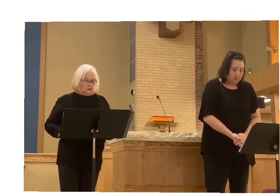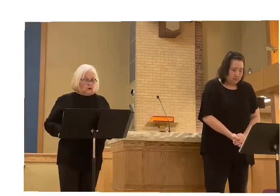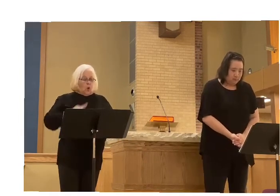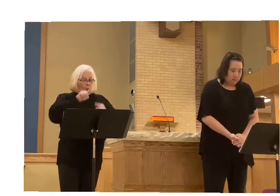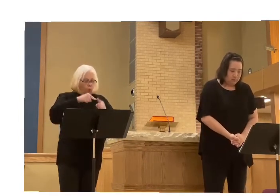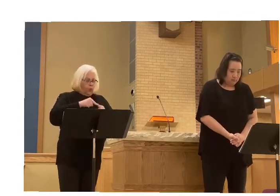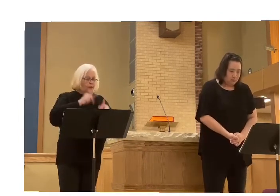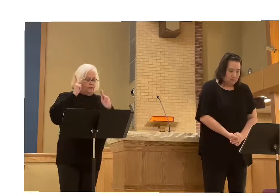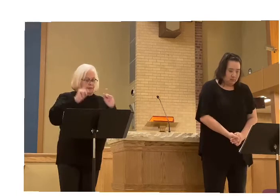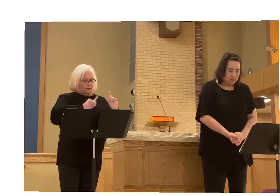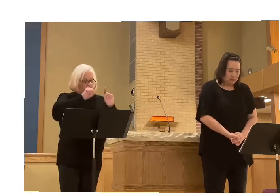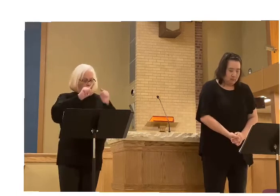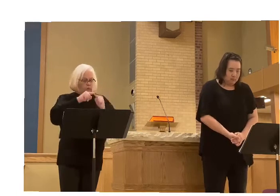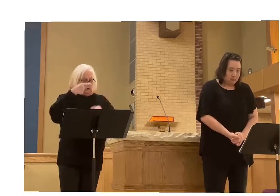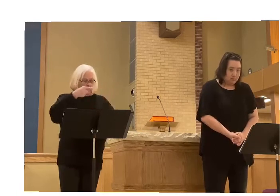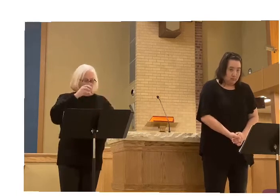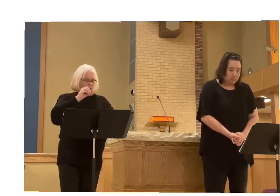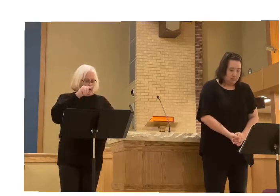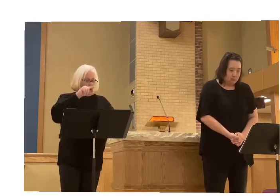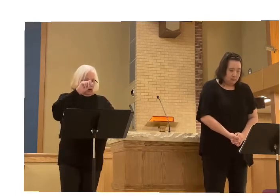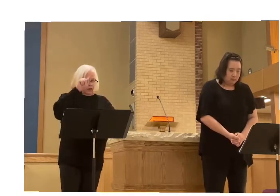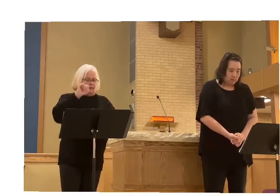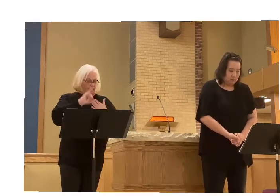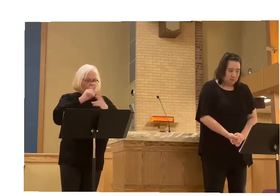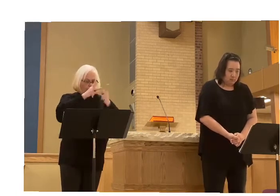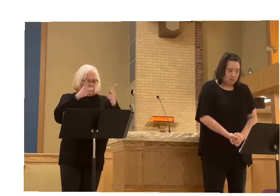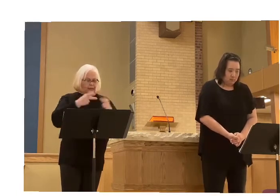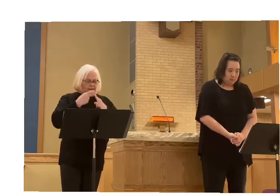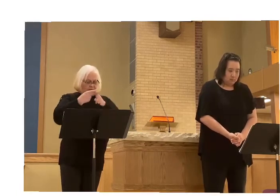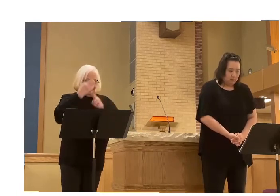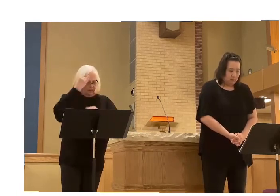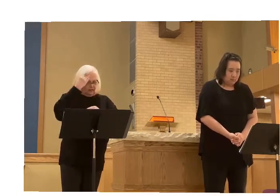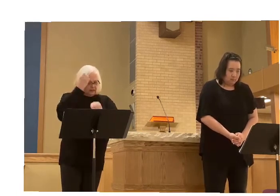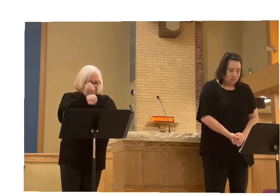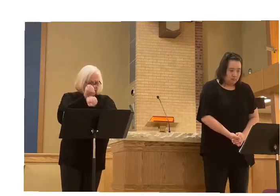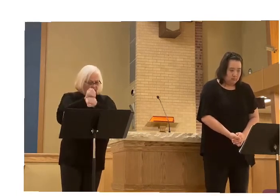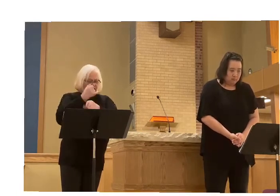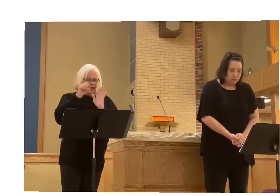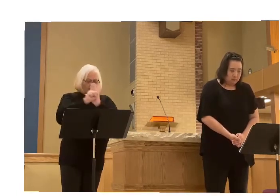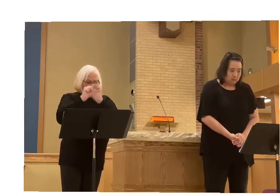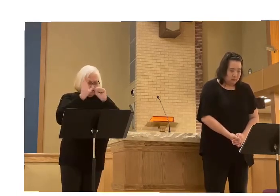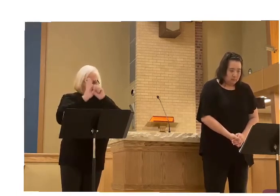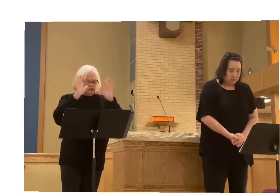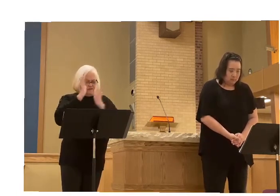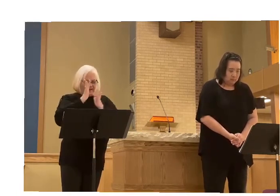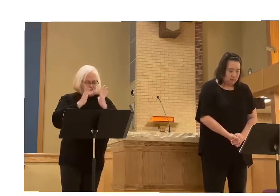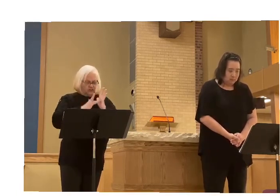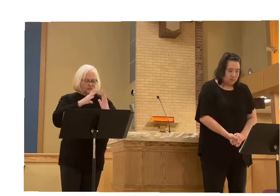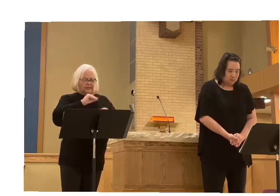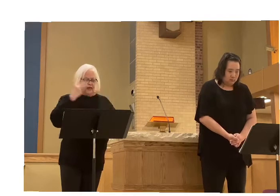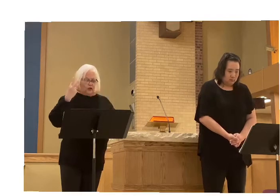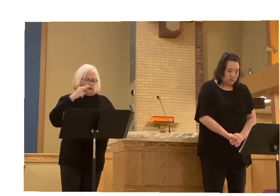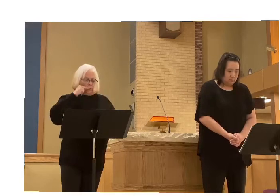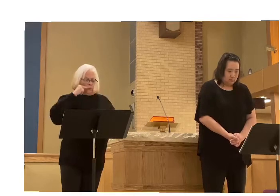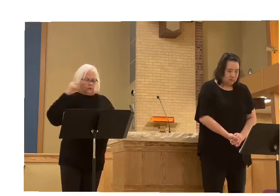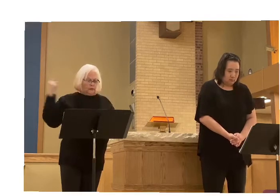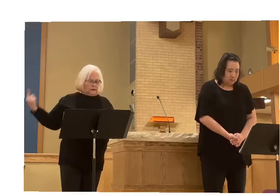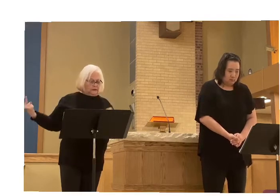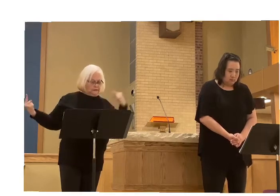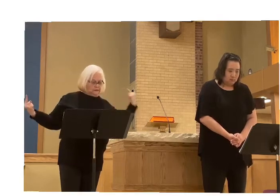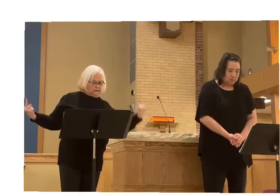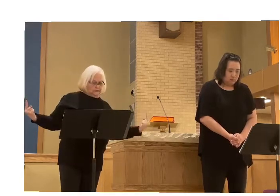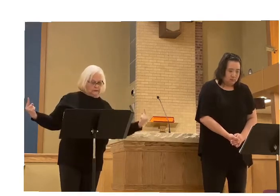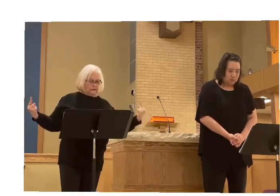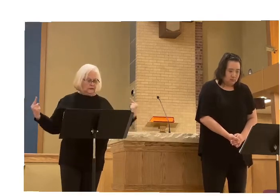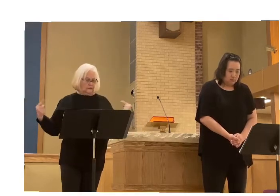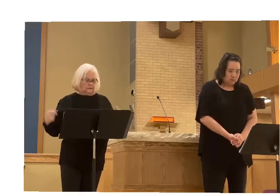When they came to Golgotha, the place called the Skull, they crucified Jesus and the robbers, one on his right and